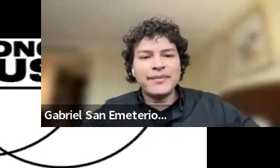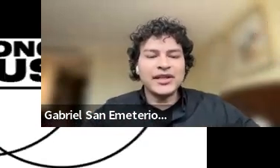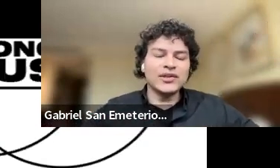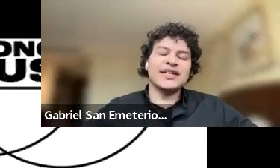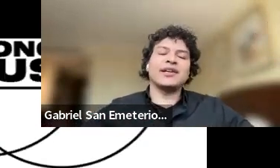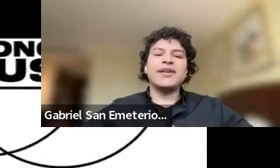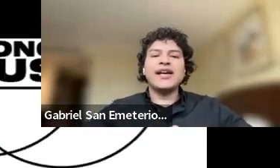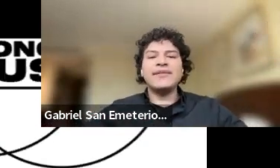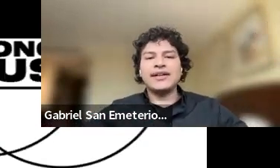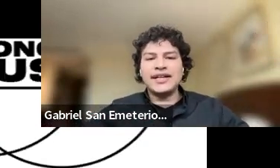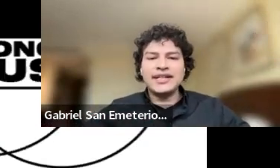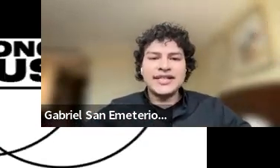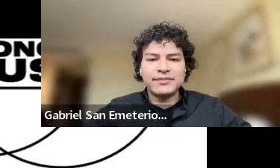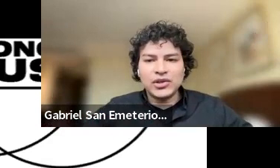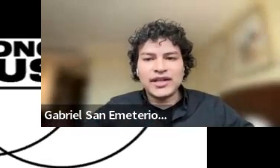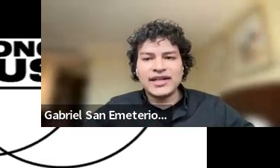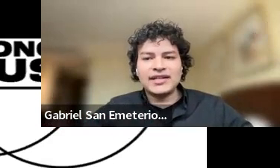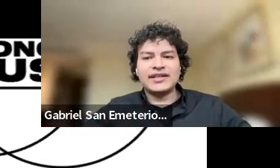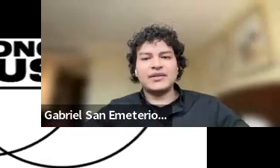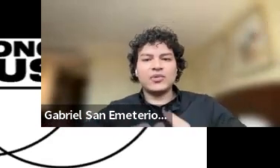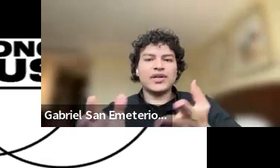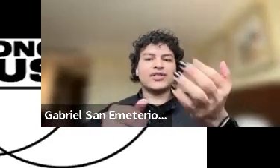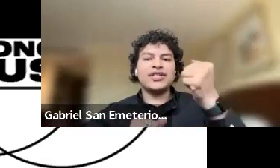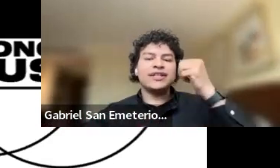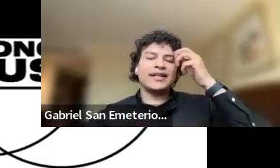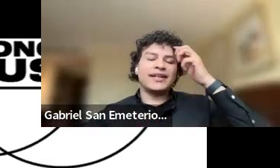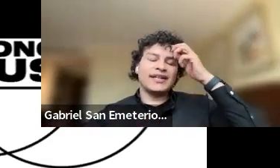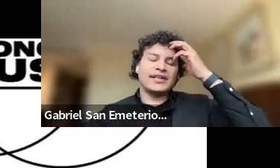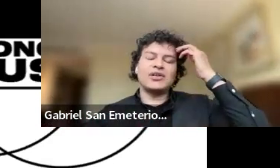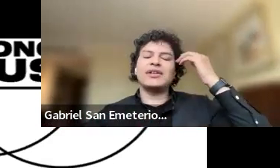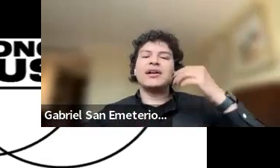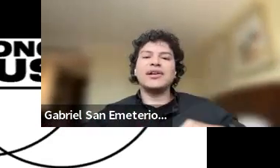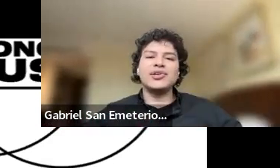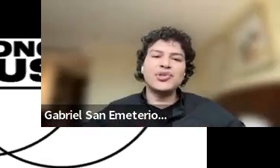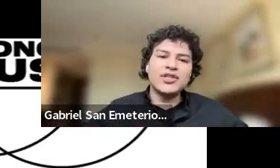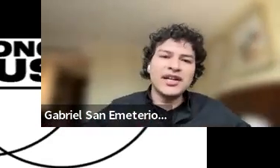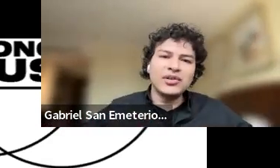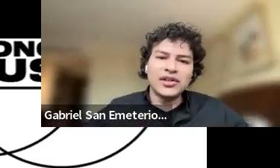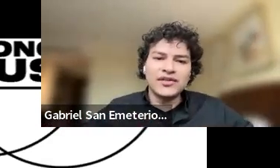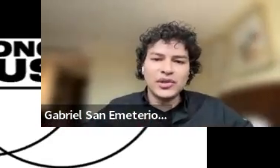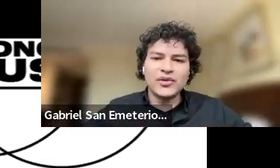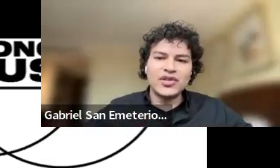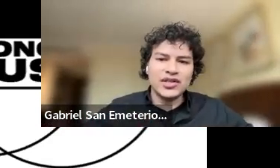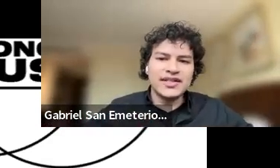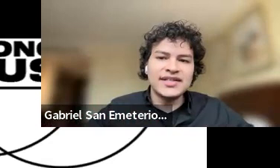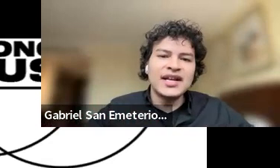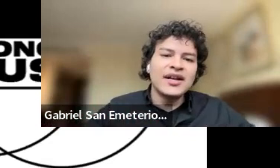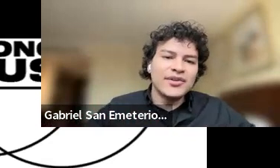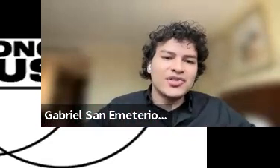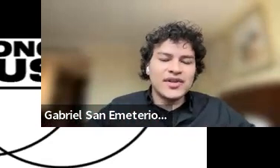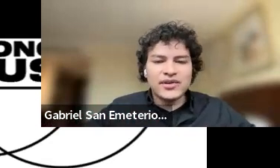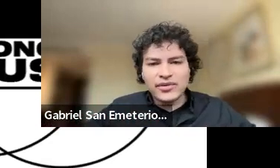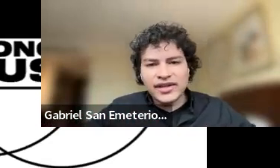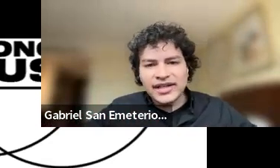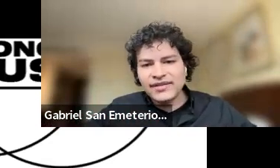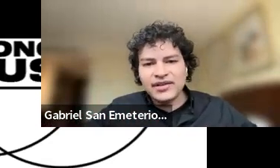what the pod mapping looks like. We have an in-depth look at the worksheet on our YouTube channel of Long COVID Justice,